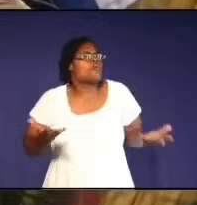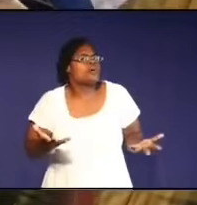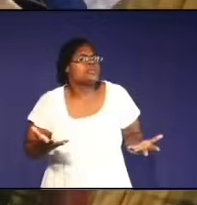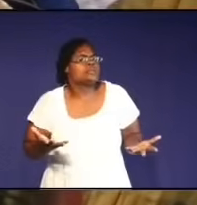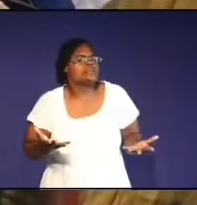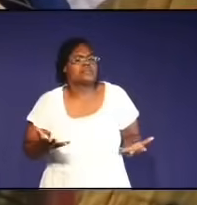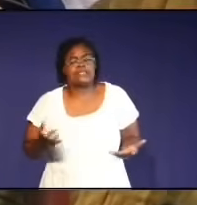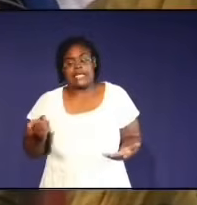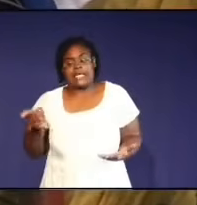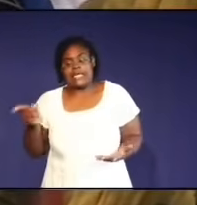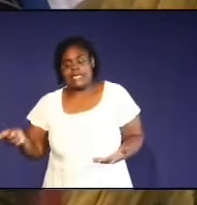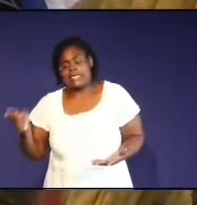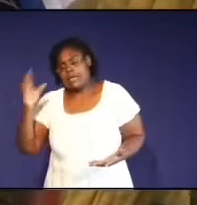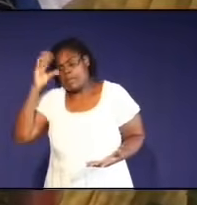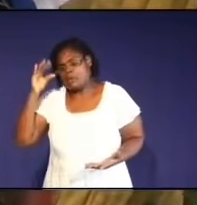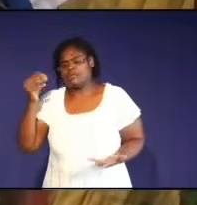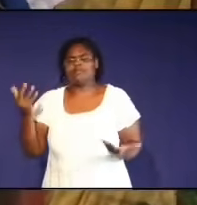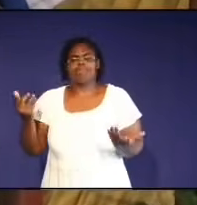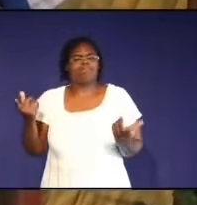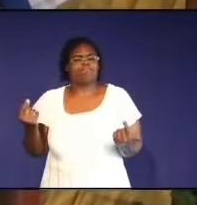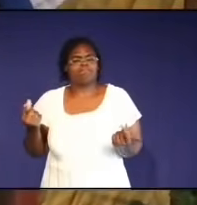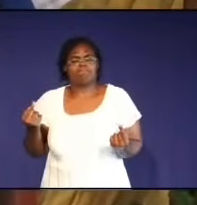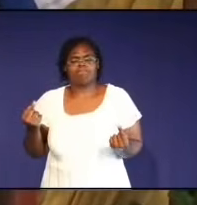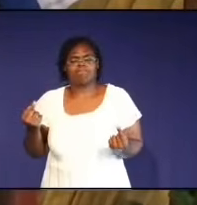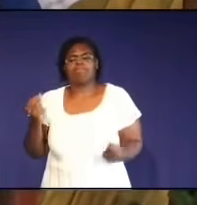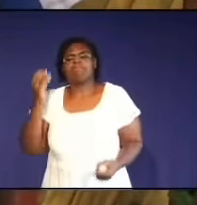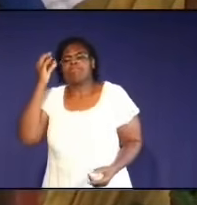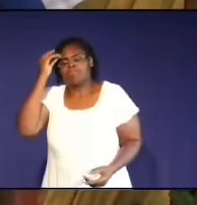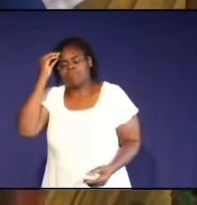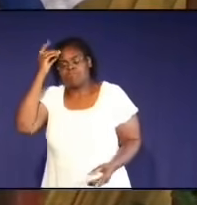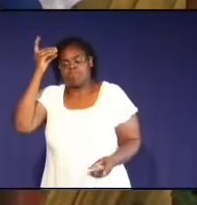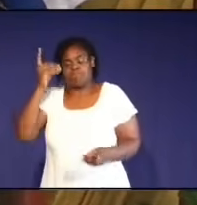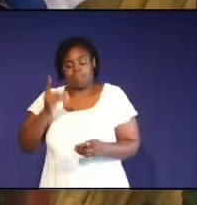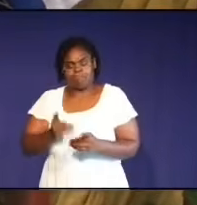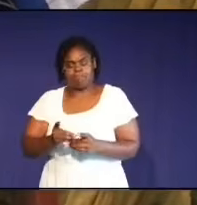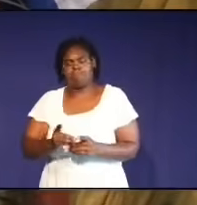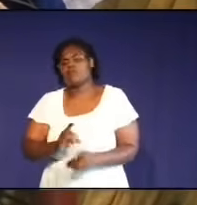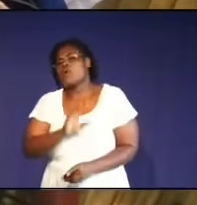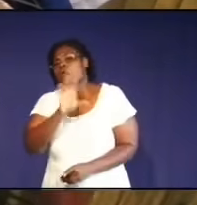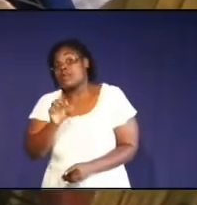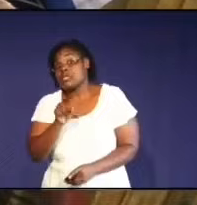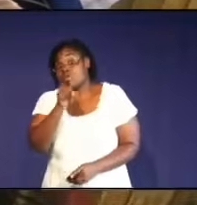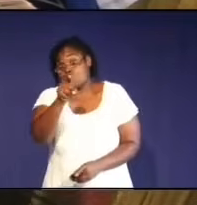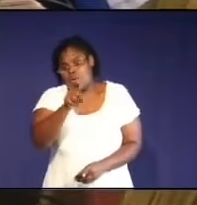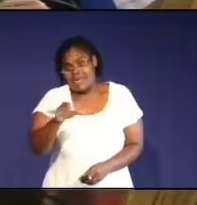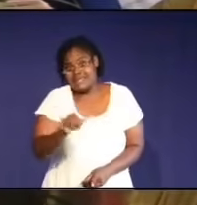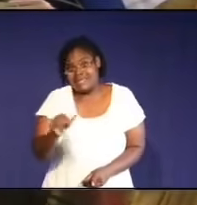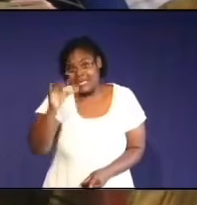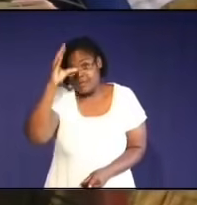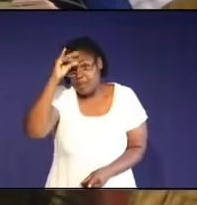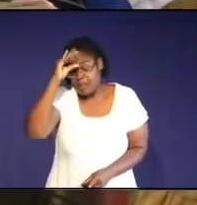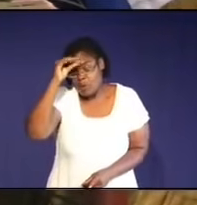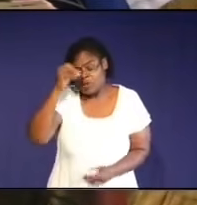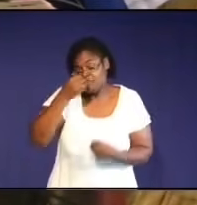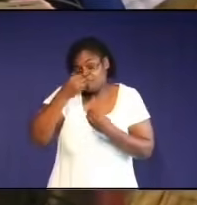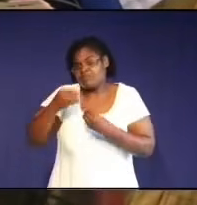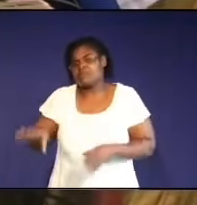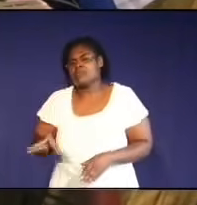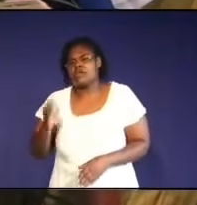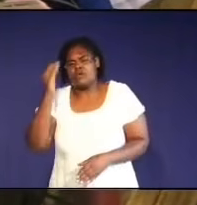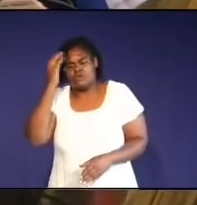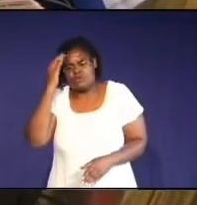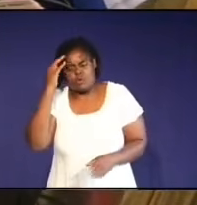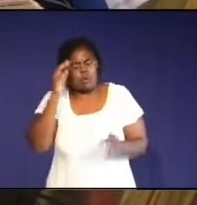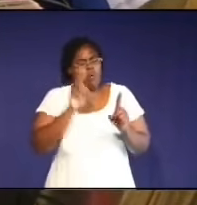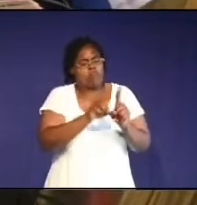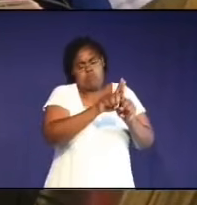to make up his mind. Are you that one? You know you're lost. You know you've wandered